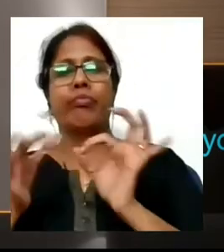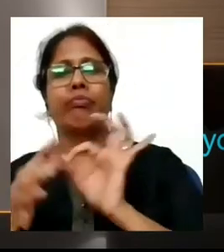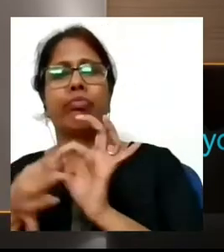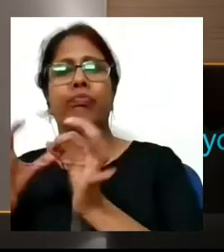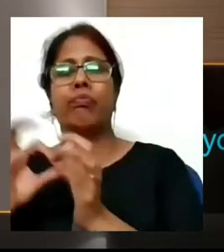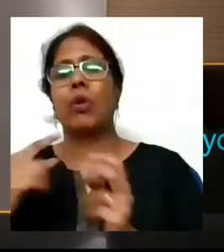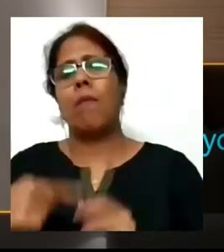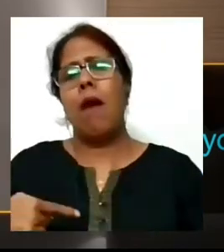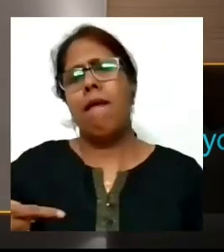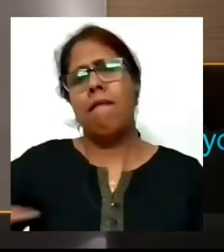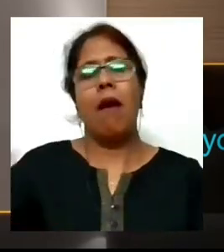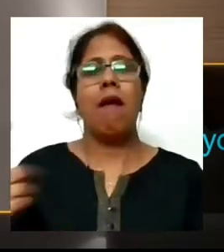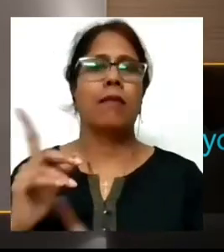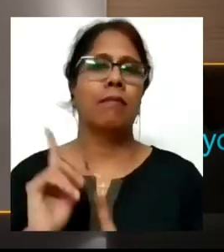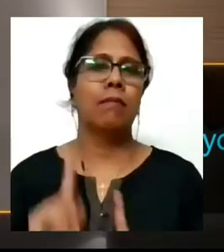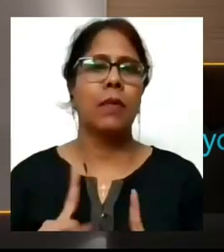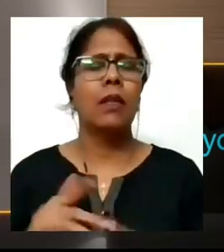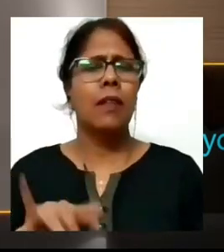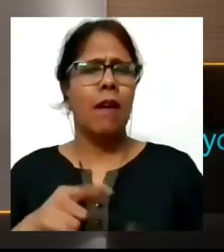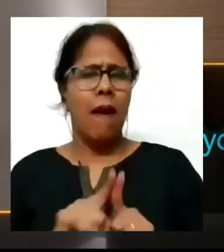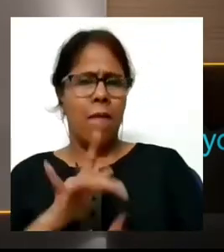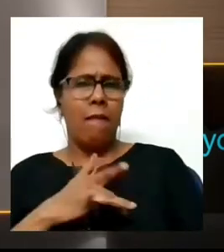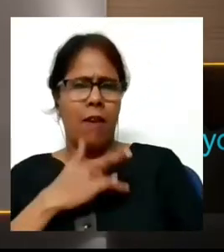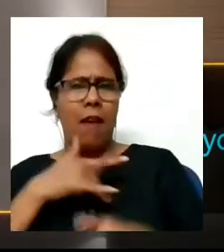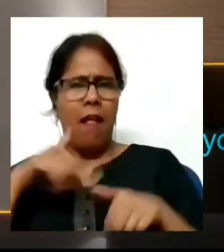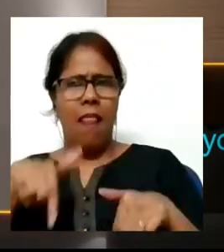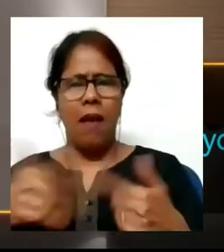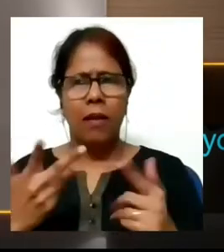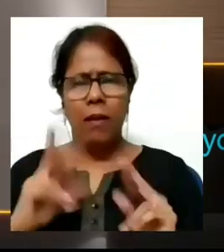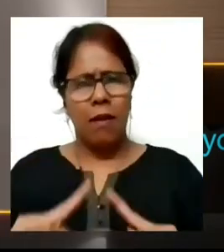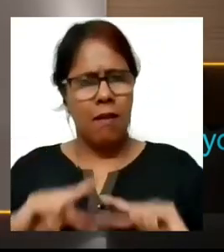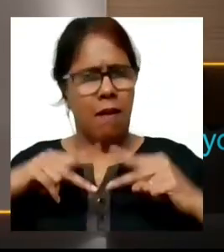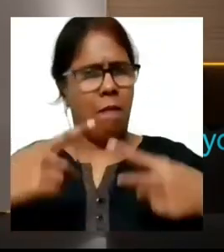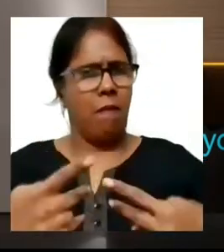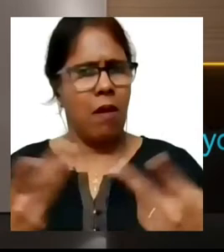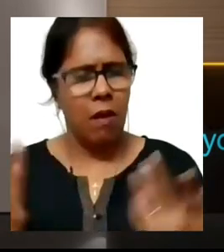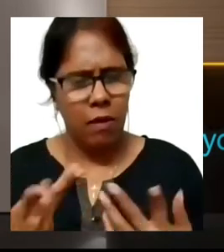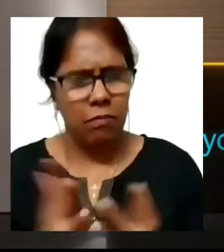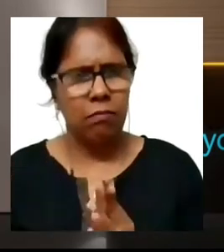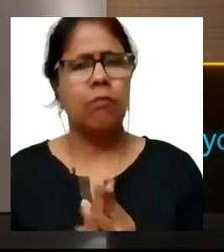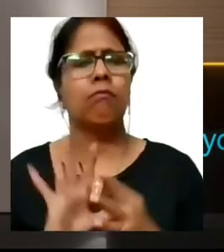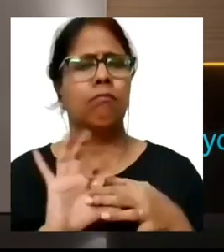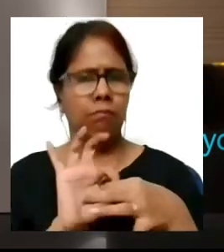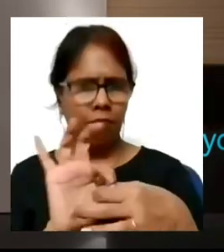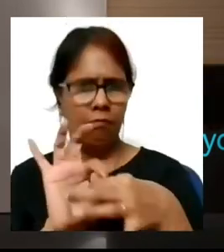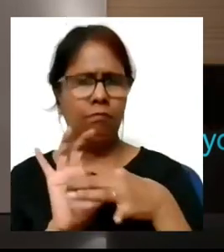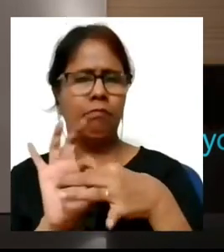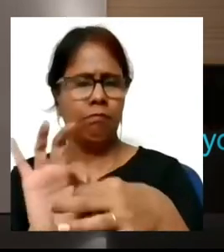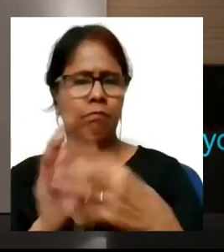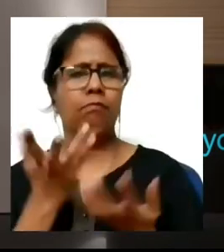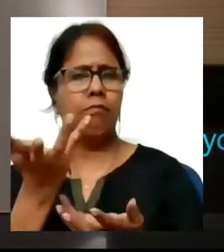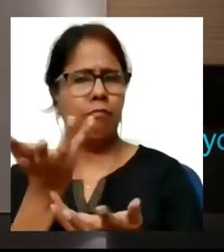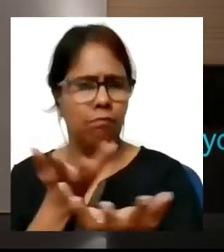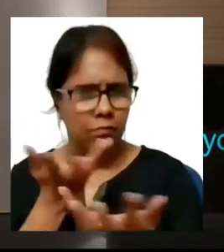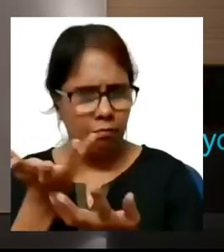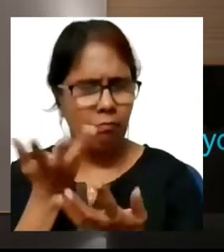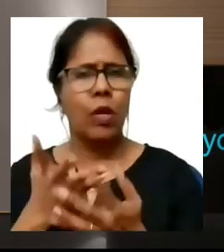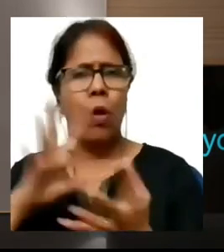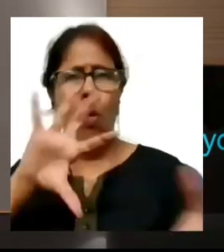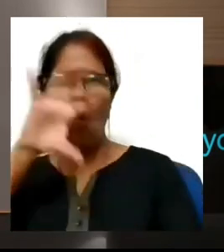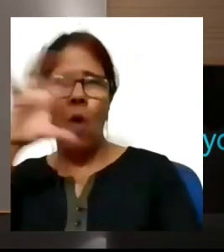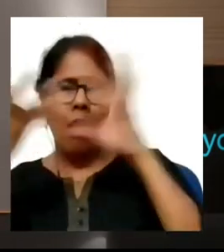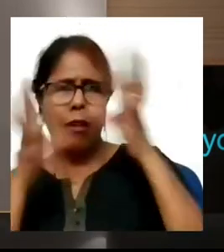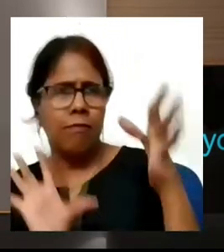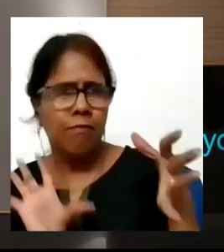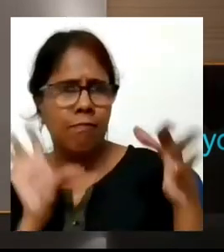is it that I'm feeling, I'm responding, I am engaging and interacting with the world